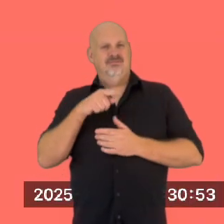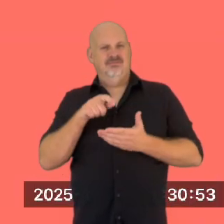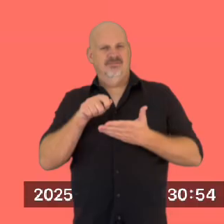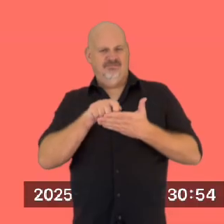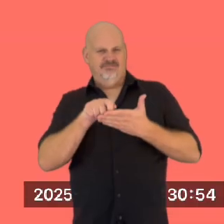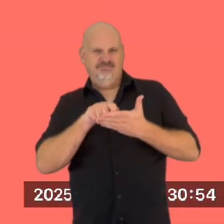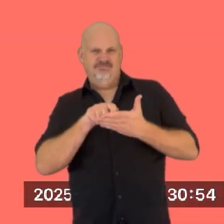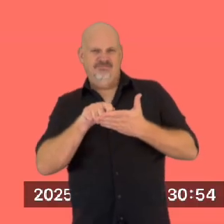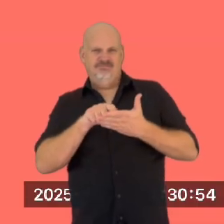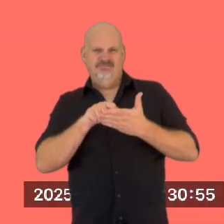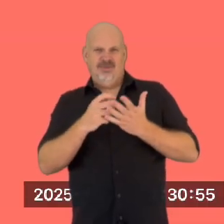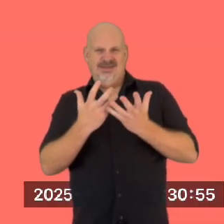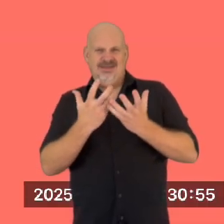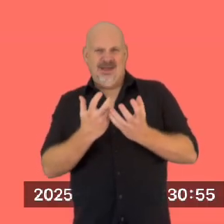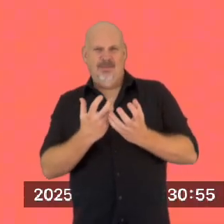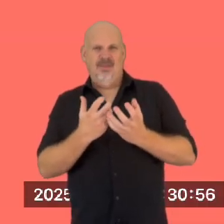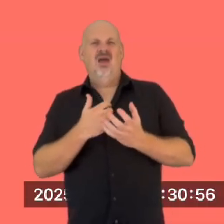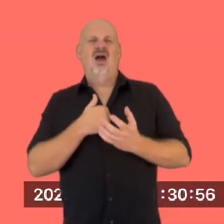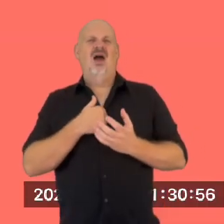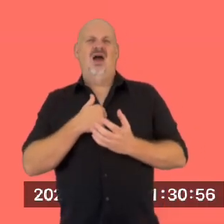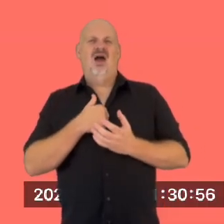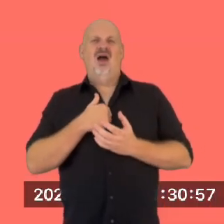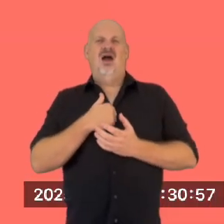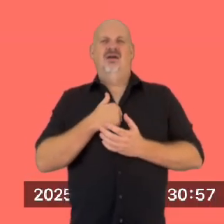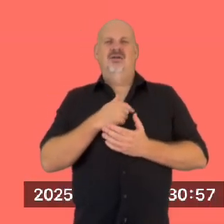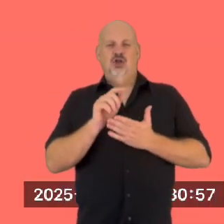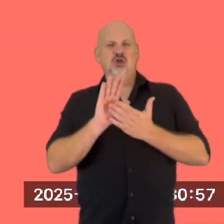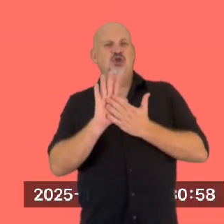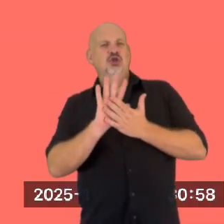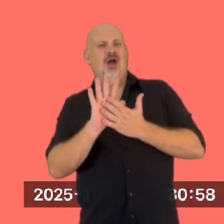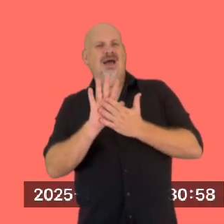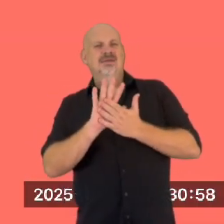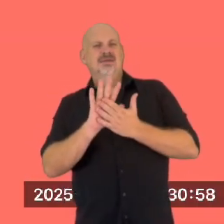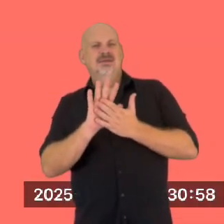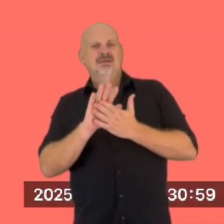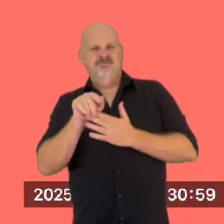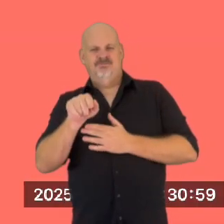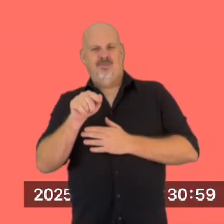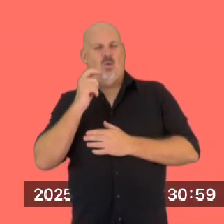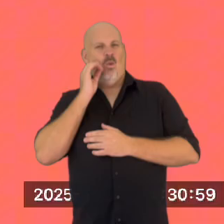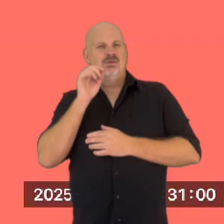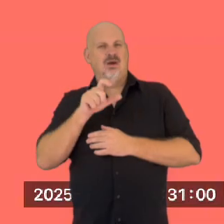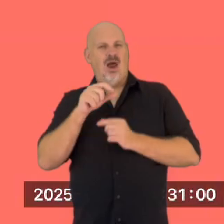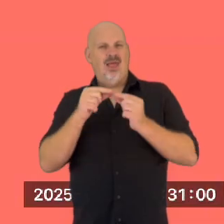add some depth, I think, to this rose, and I'm going to shade rather than with pencil. I'm going to shade with this